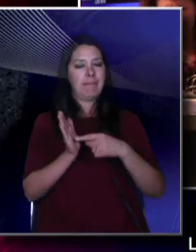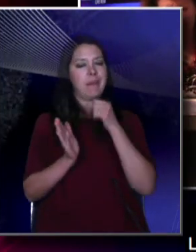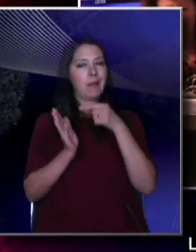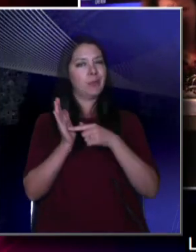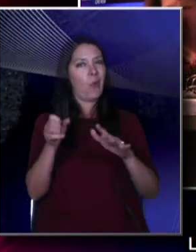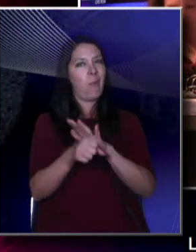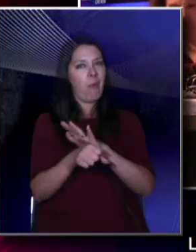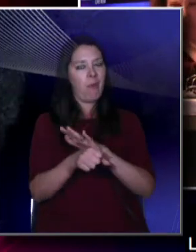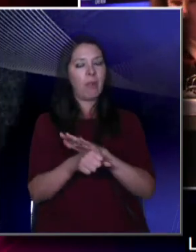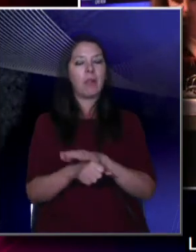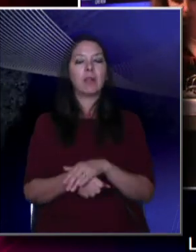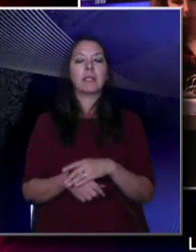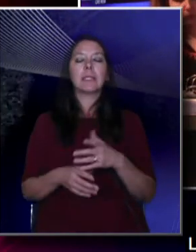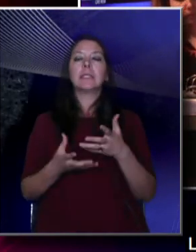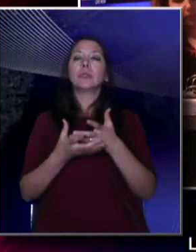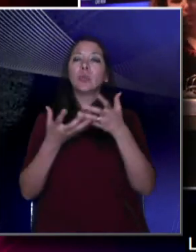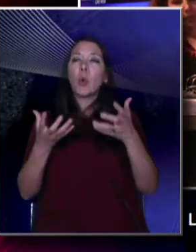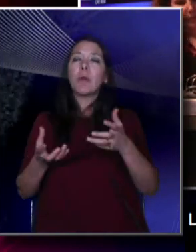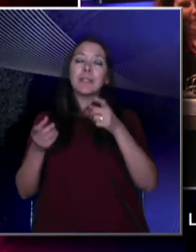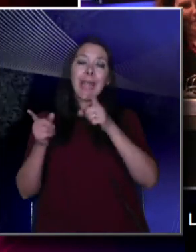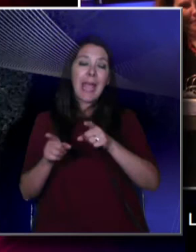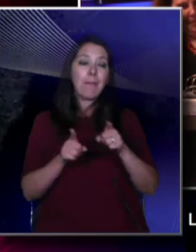of events going on.